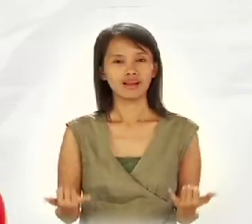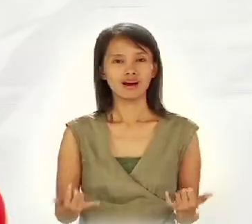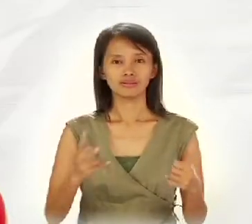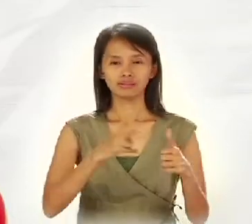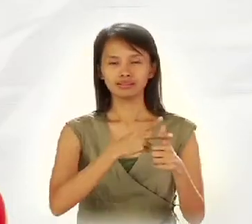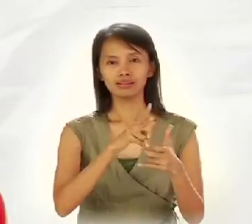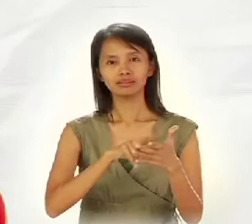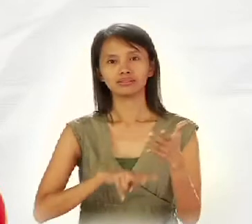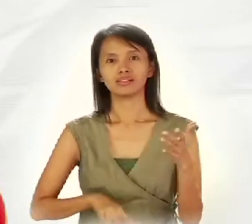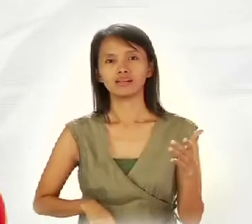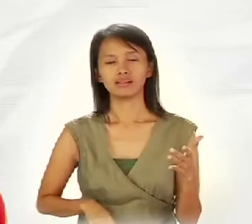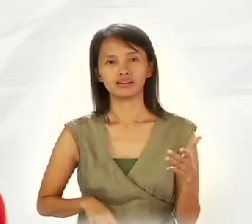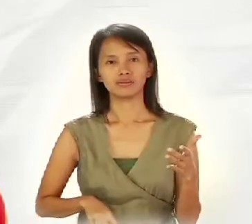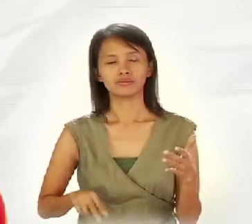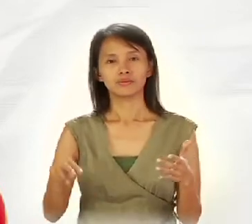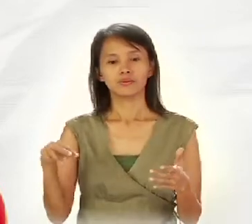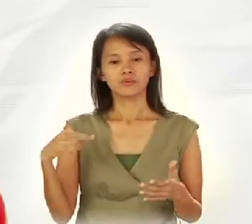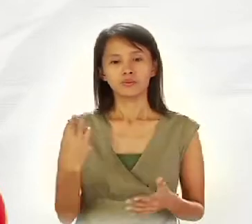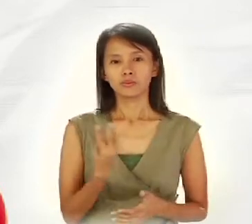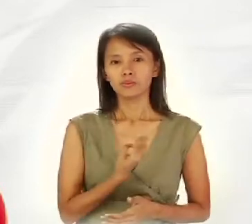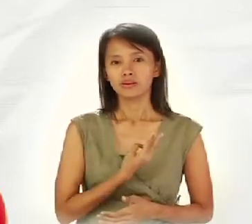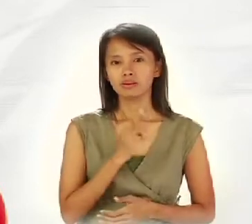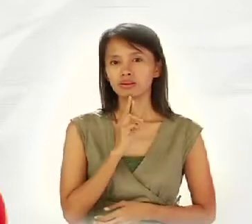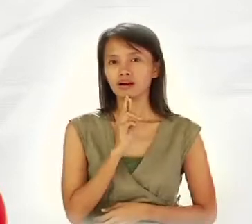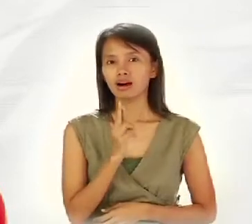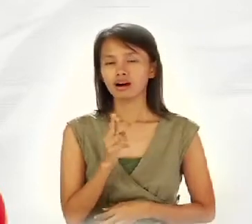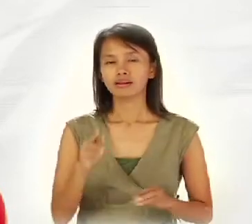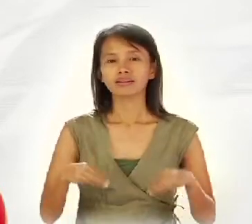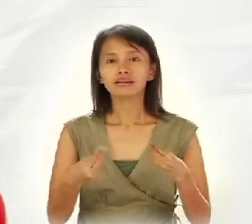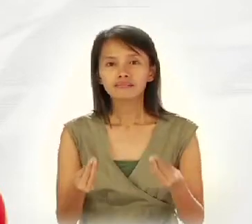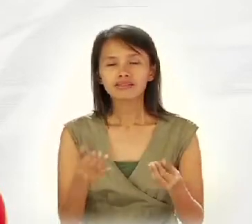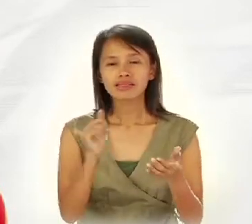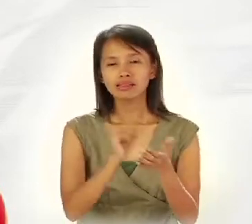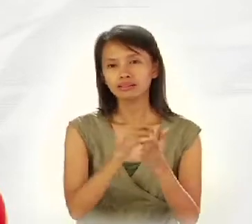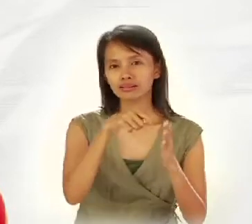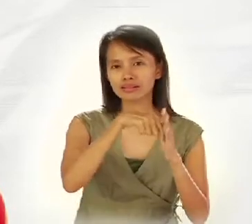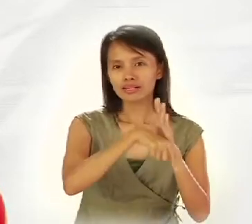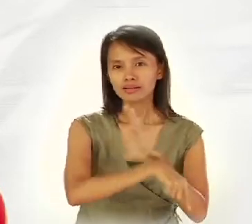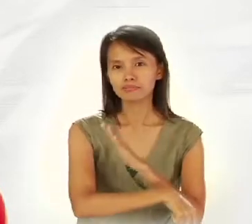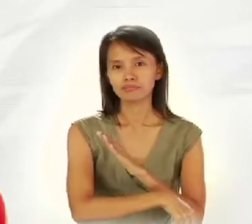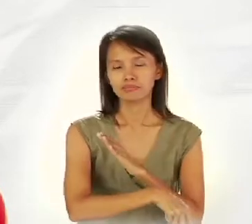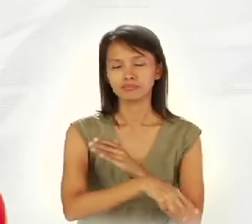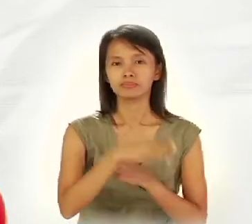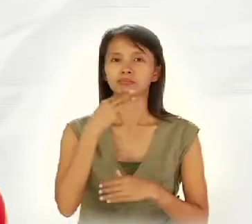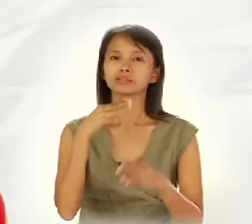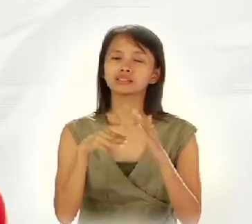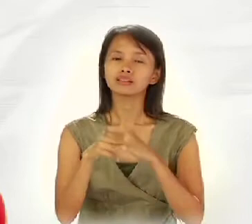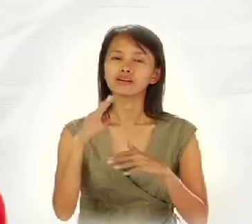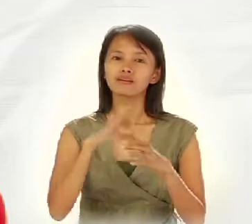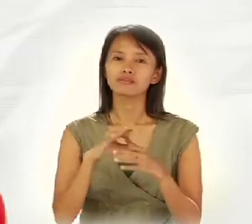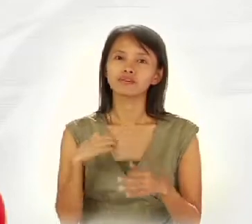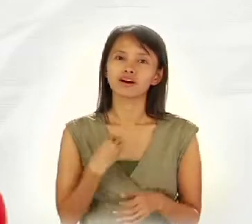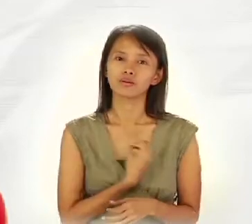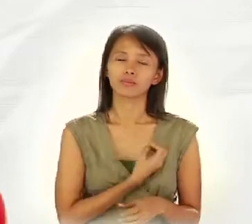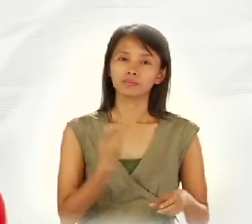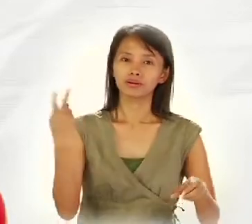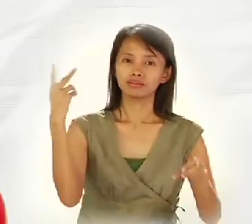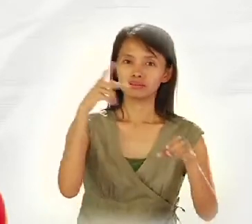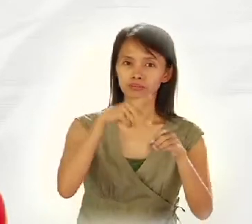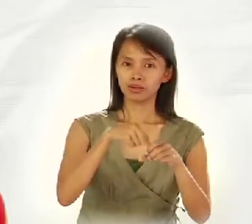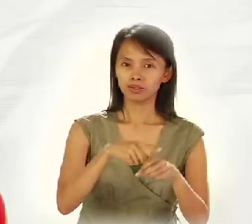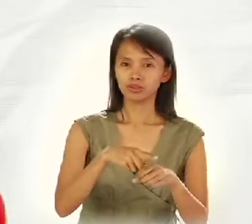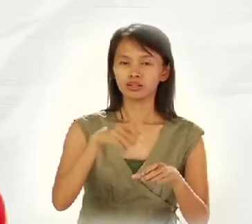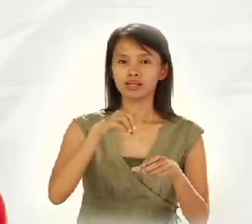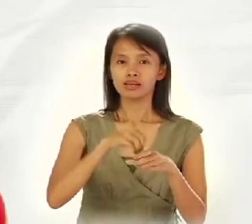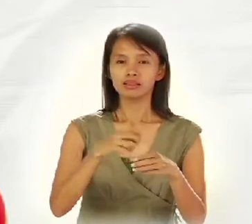in the second reading, we are given this deep mystery of our